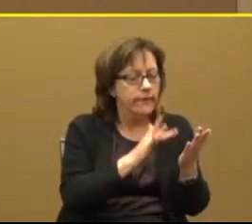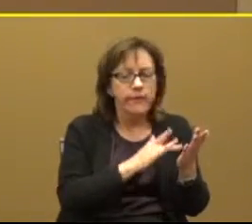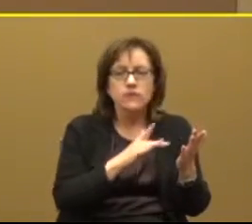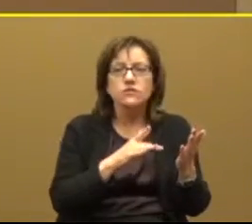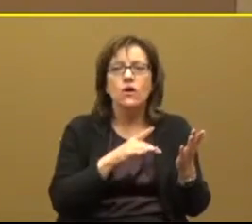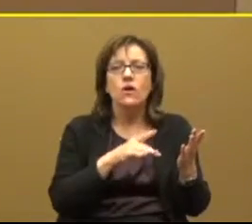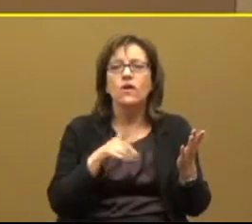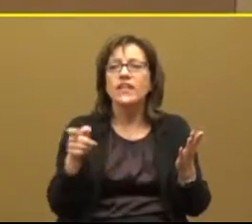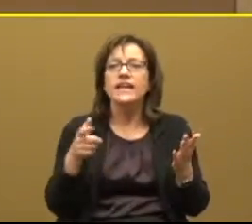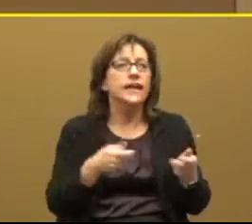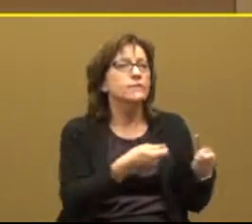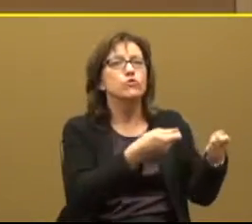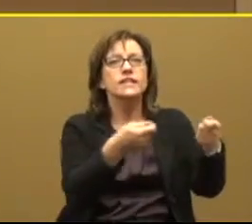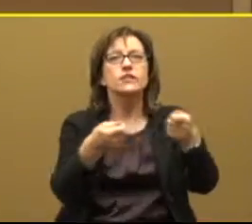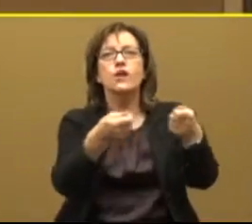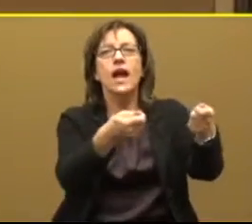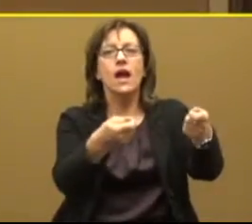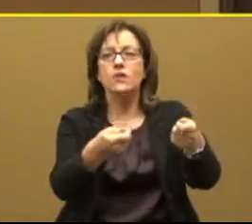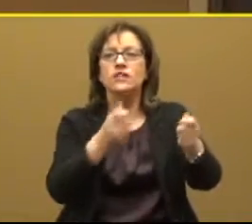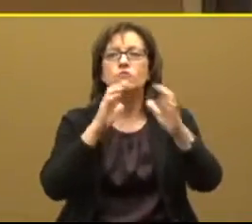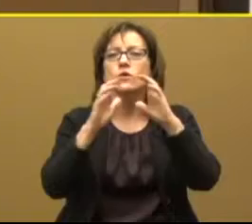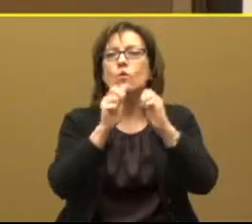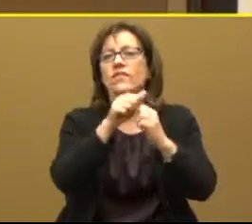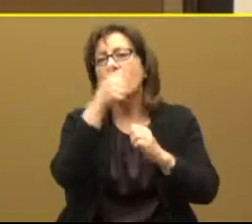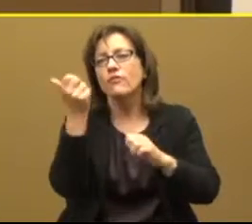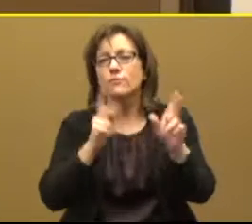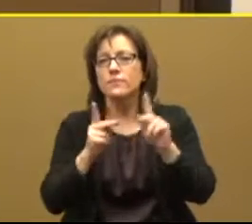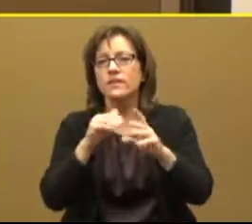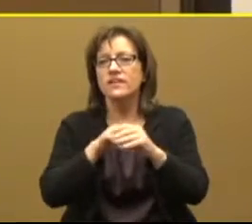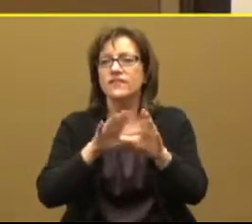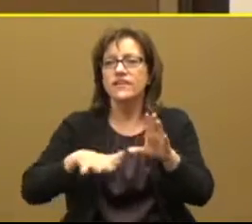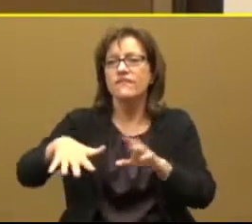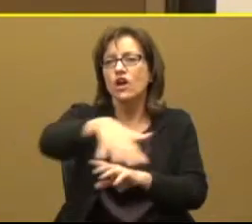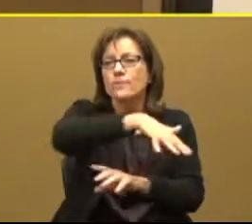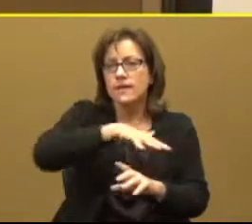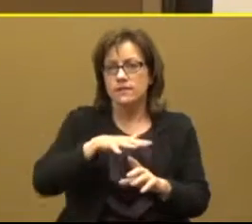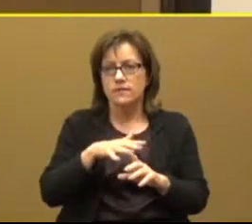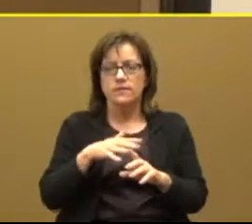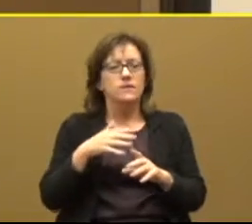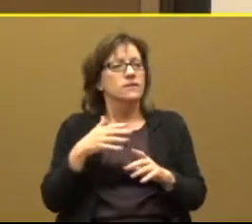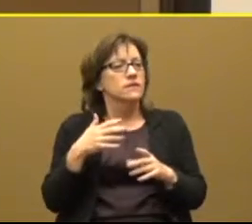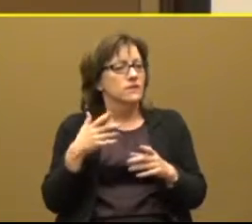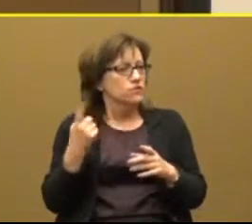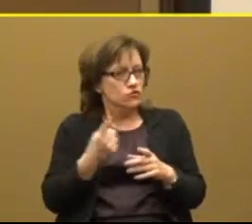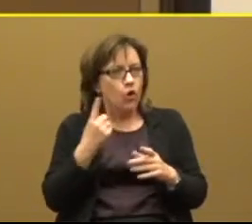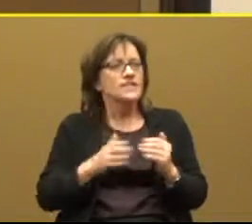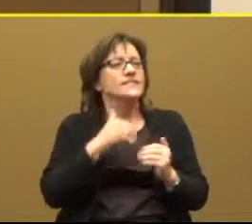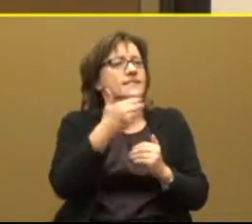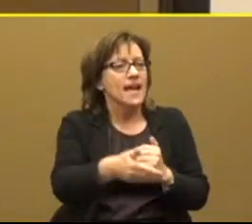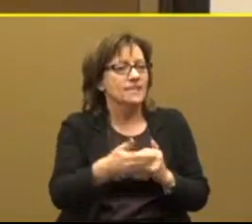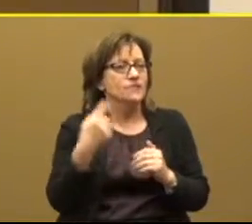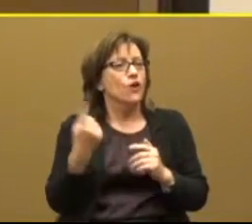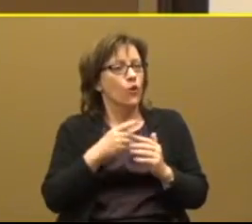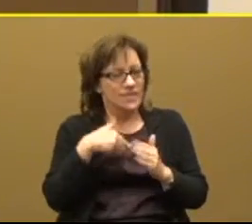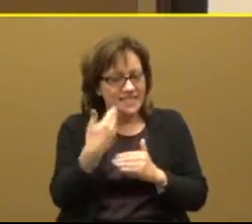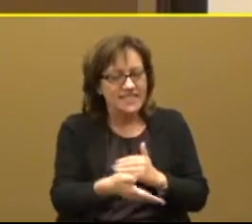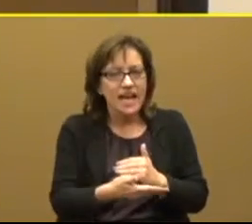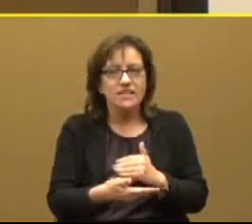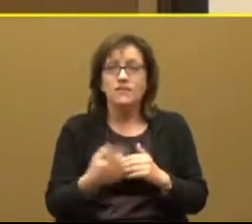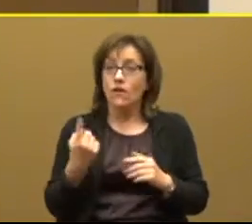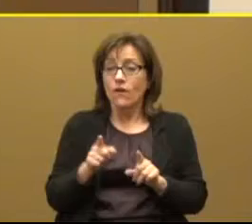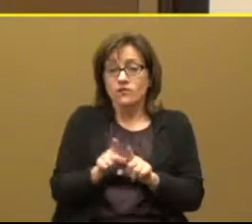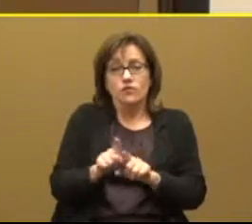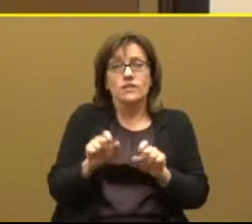environment? What do you leap to? You have to understand that there's always something else. You also can stay low